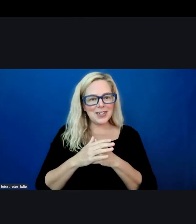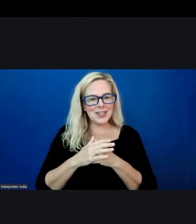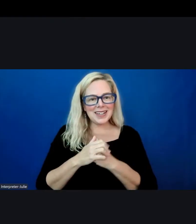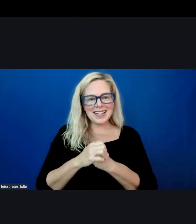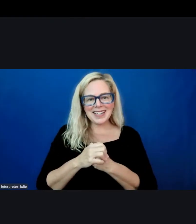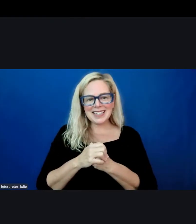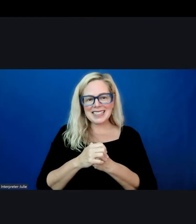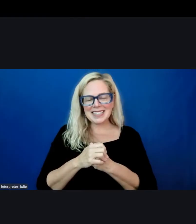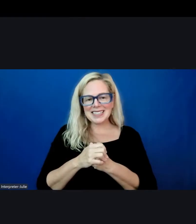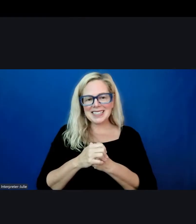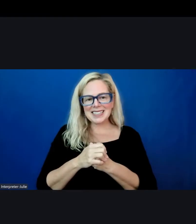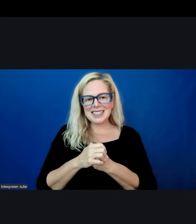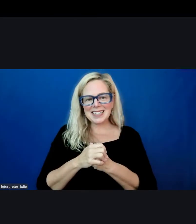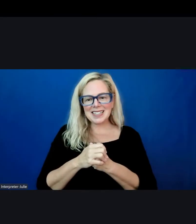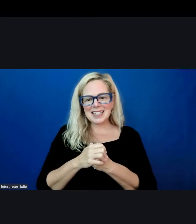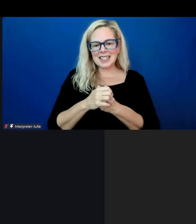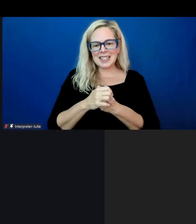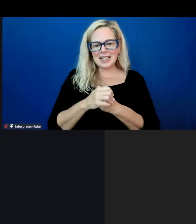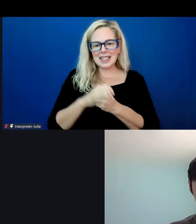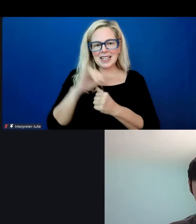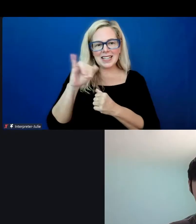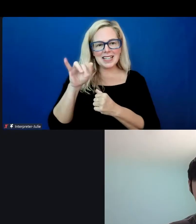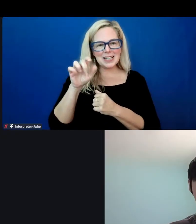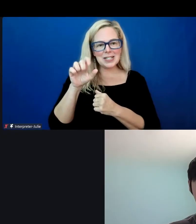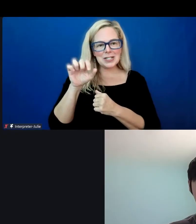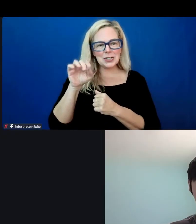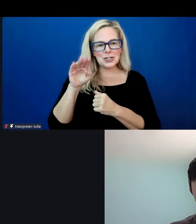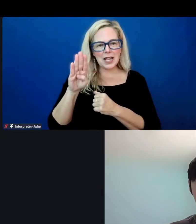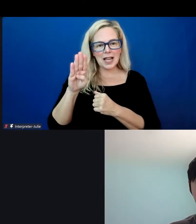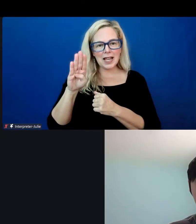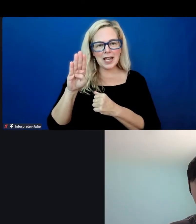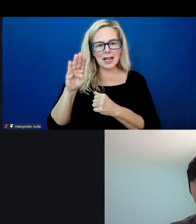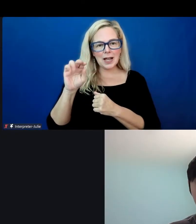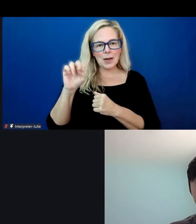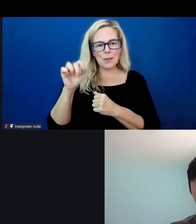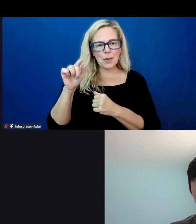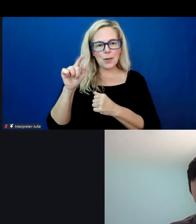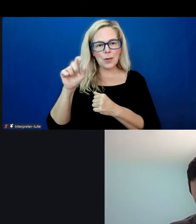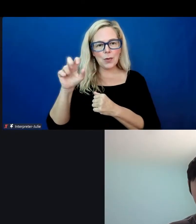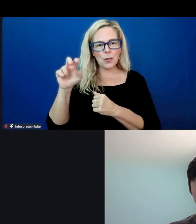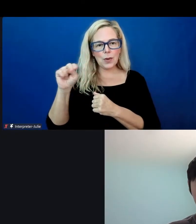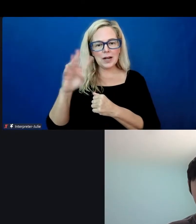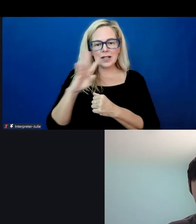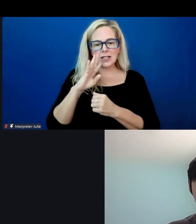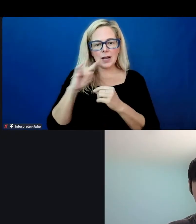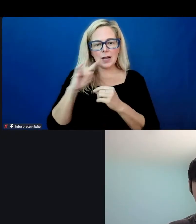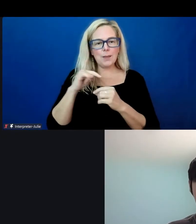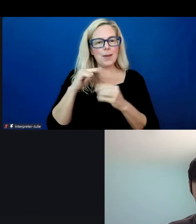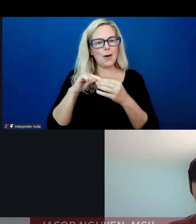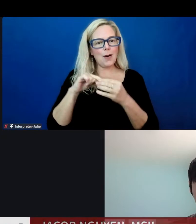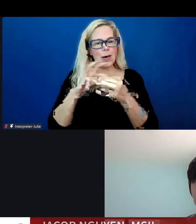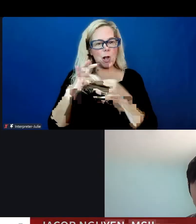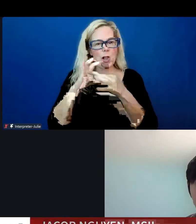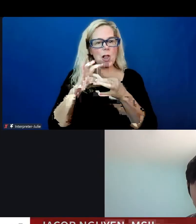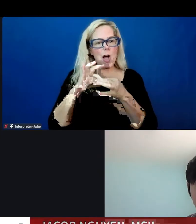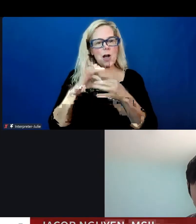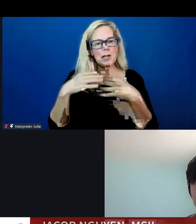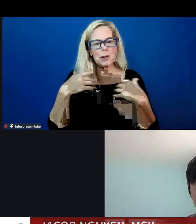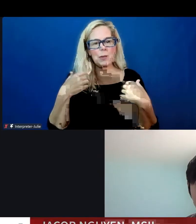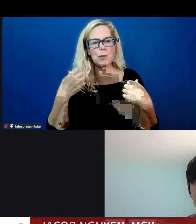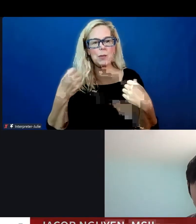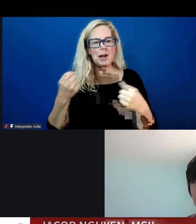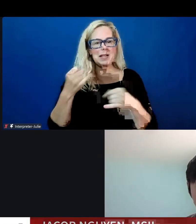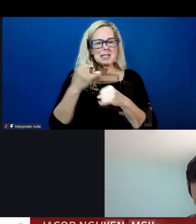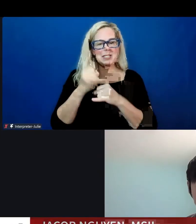is Jacob Nguyen, and he will be talking to us about belonging, wellness, and institutional culture, exploring the impact of